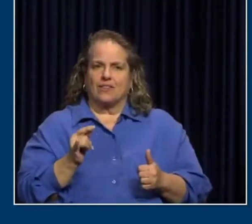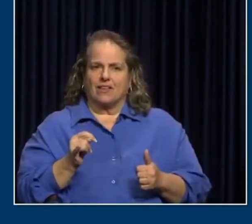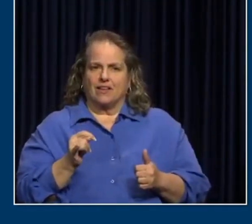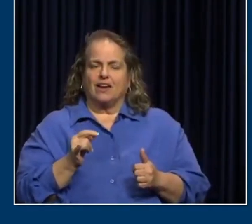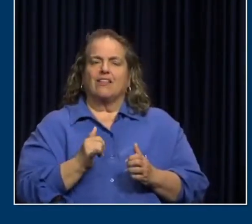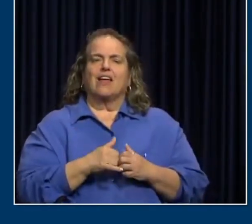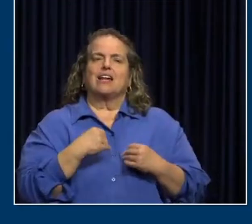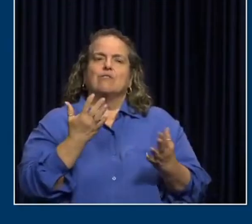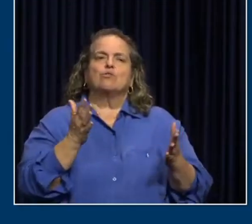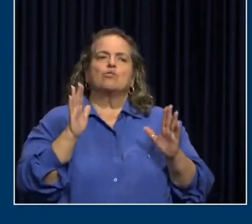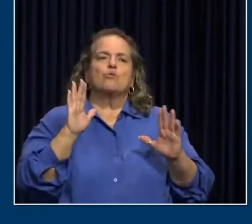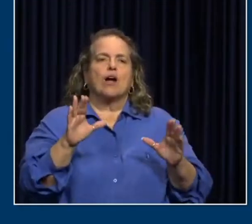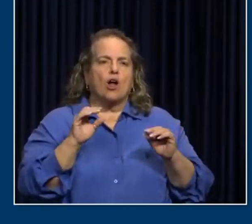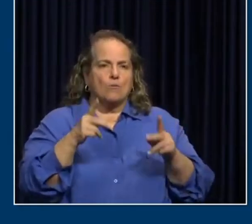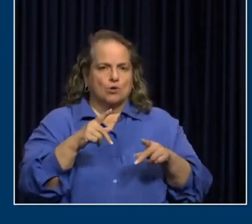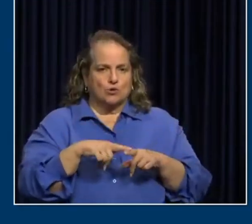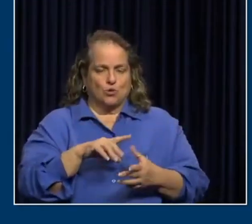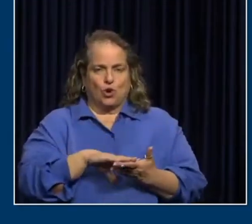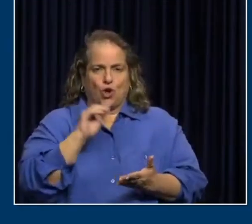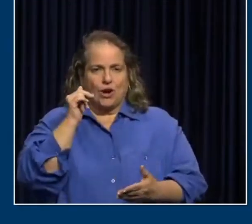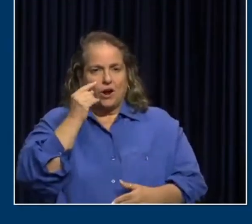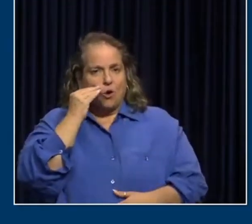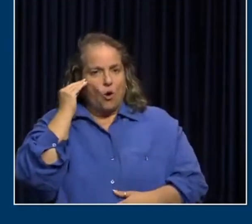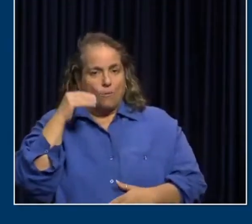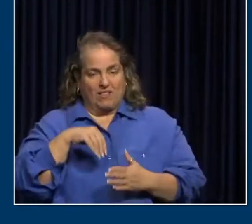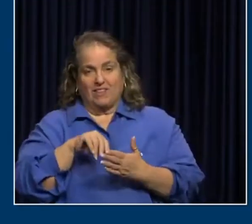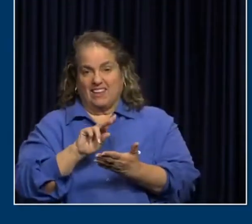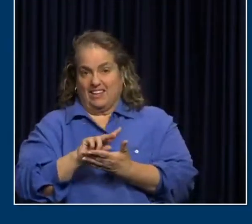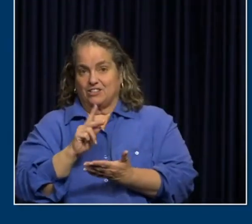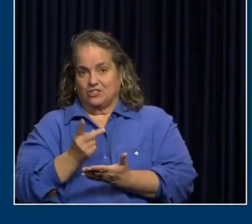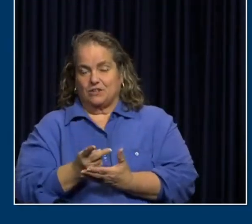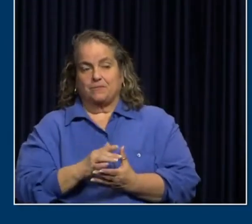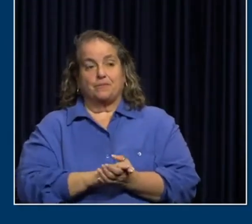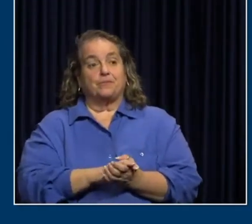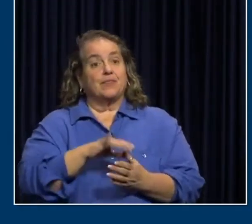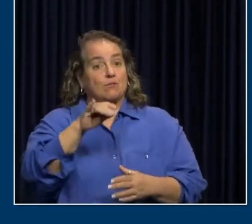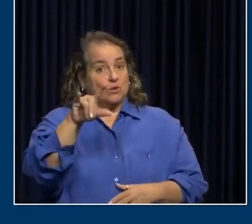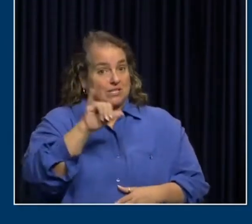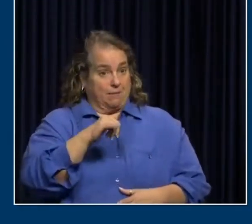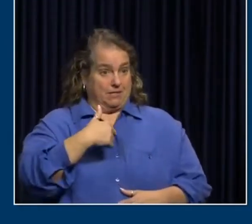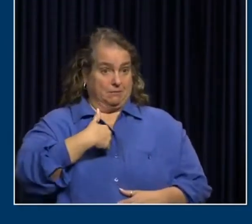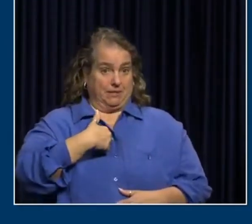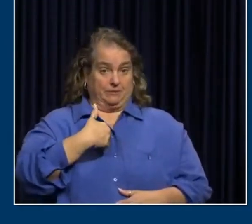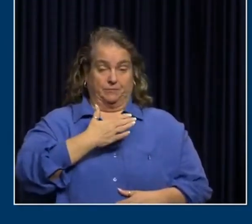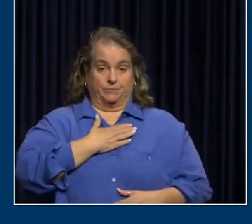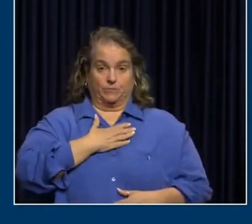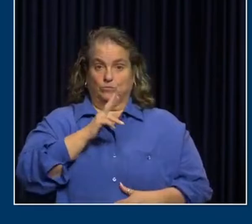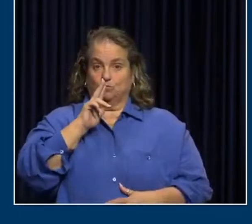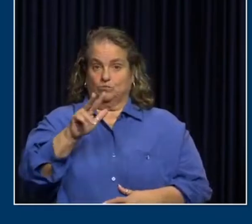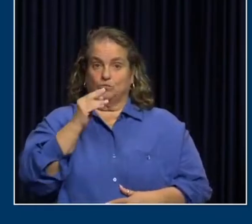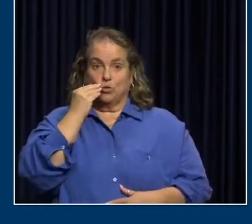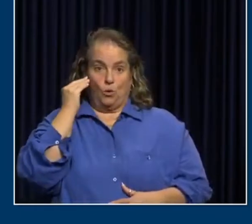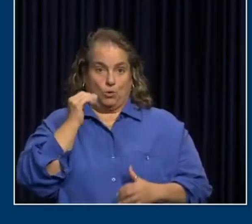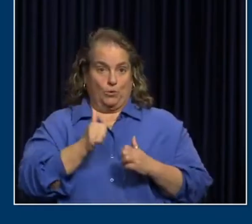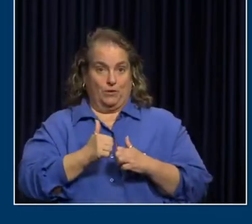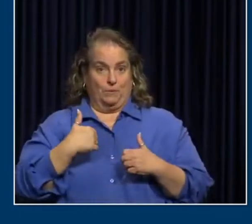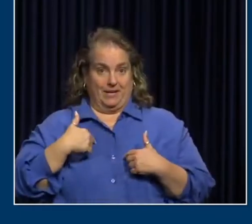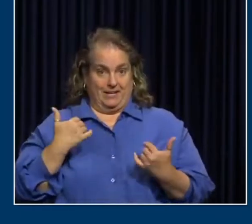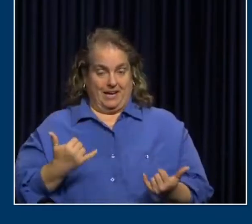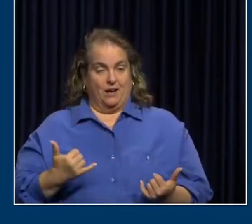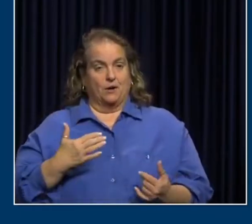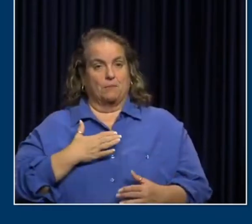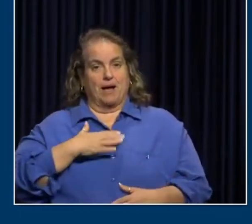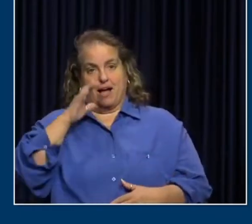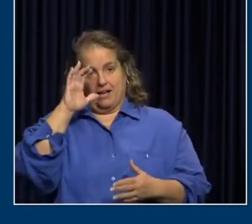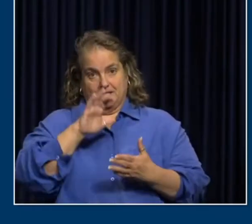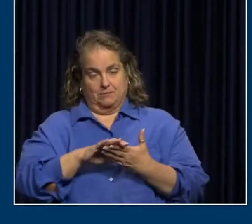great opportunities to learn at home in the kitchen. If you're like me, I have my 3-year-old at home with me now, and my husband, and we've been